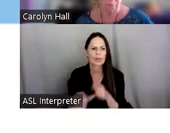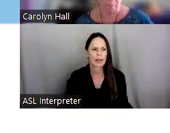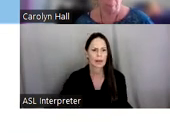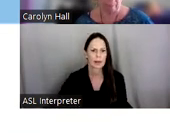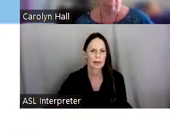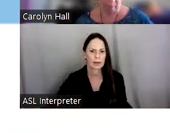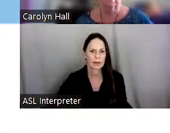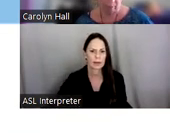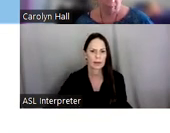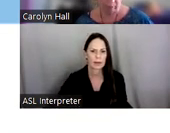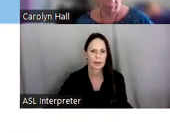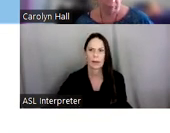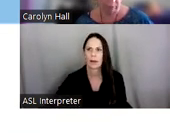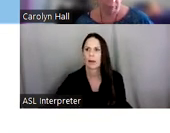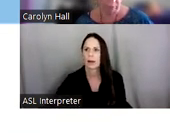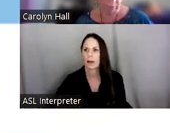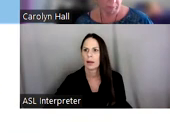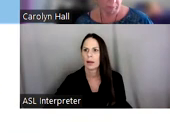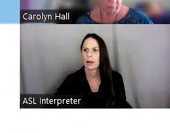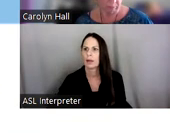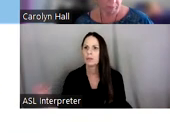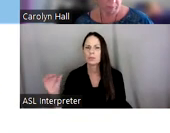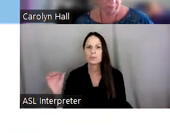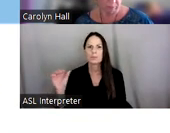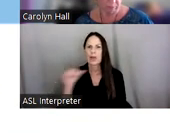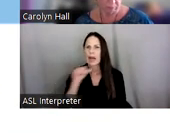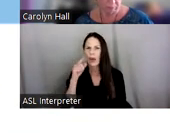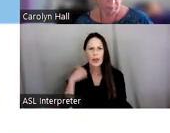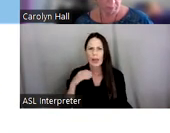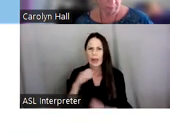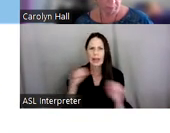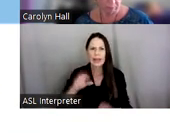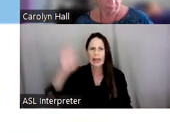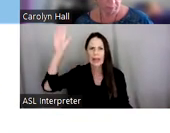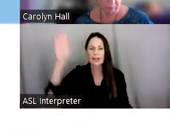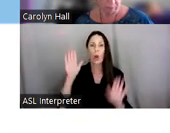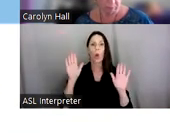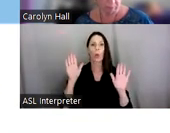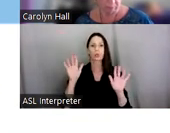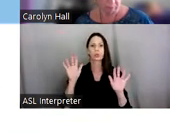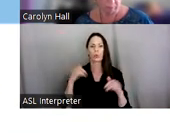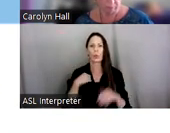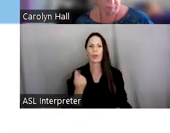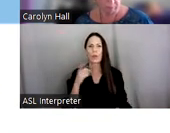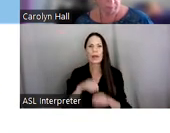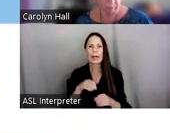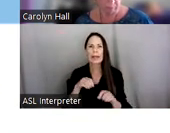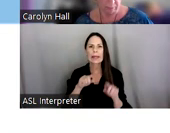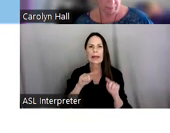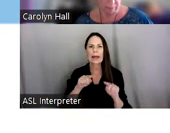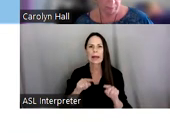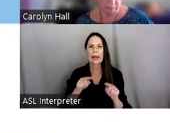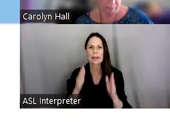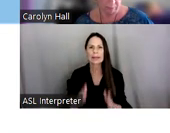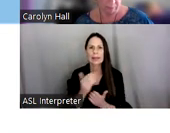I don't think we have any hands up. Oh, there is one in our attendee